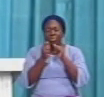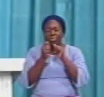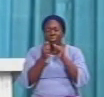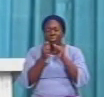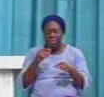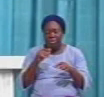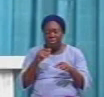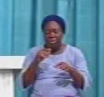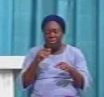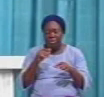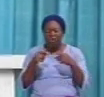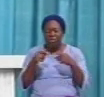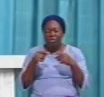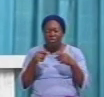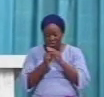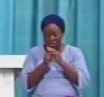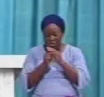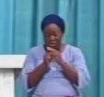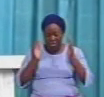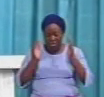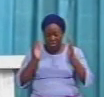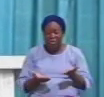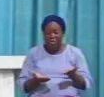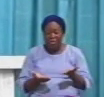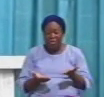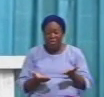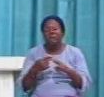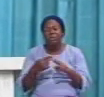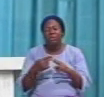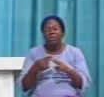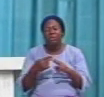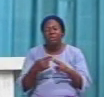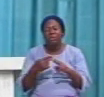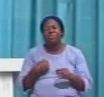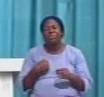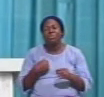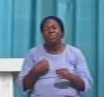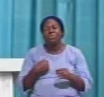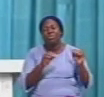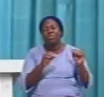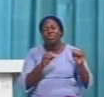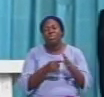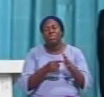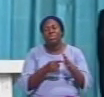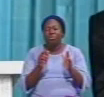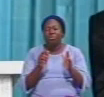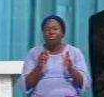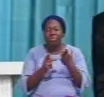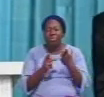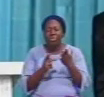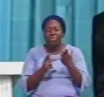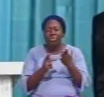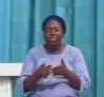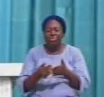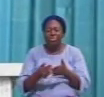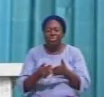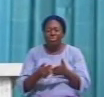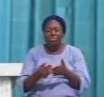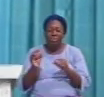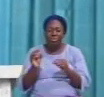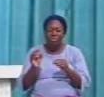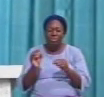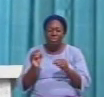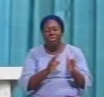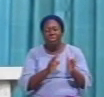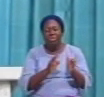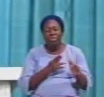want to glorify your holy name. We surrender the entire meeting, Almighty God, before you, that you lead us and you guide us by